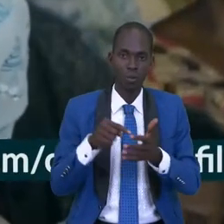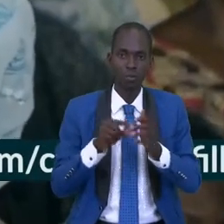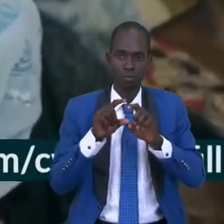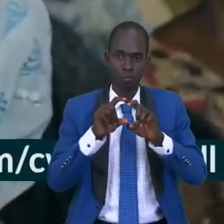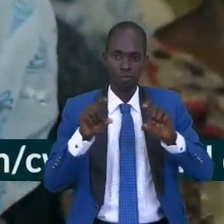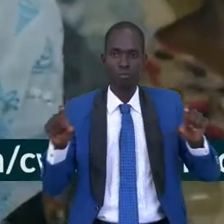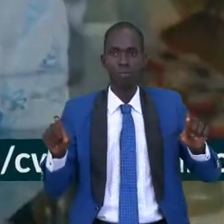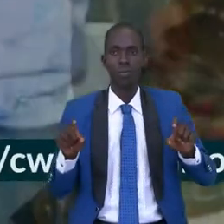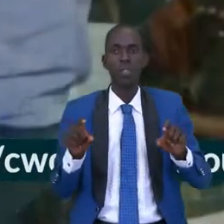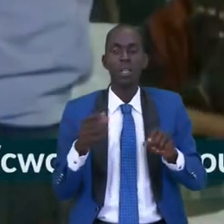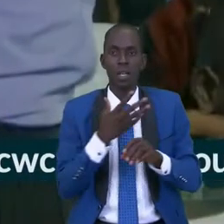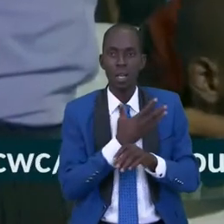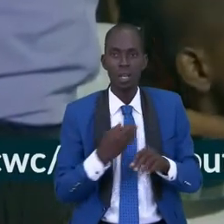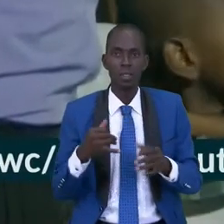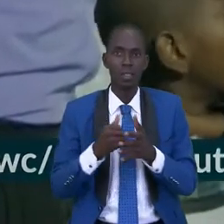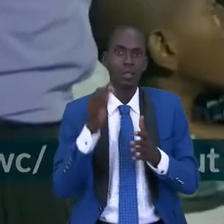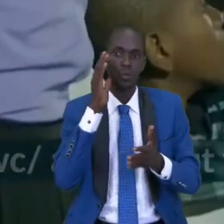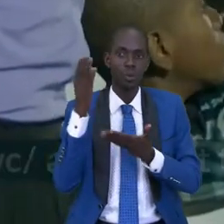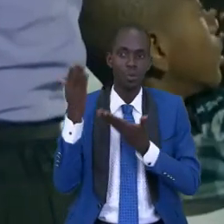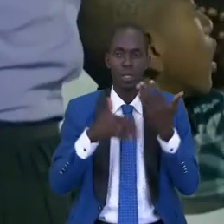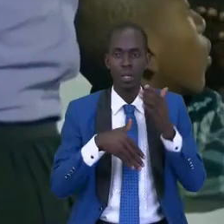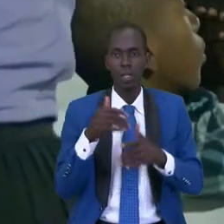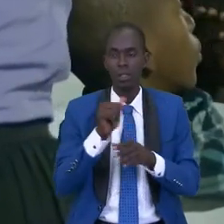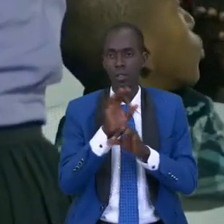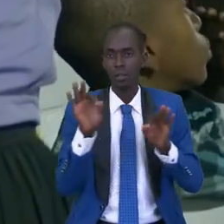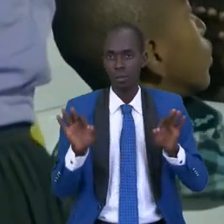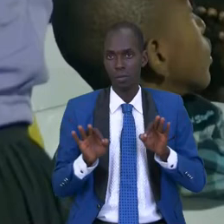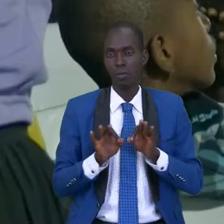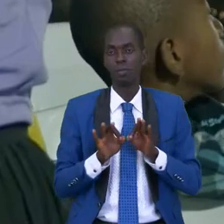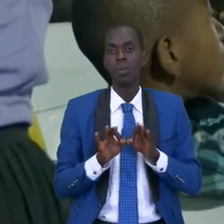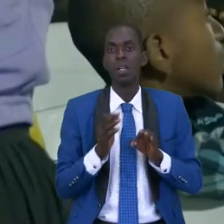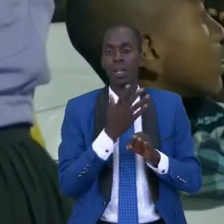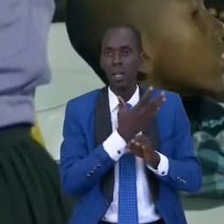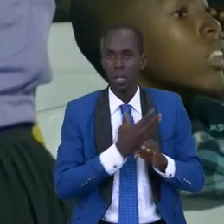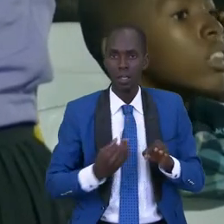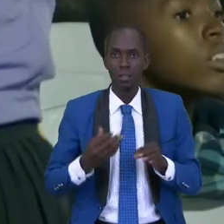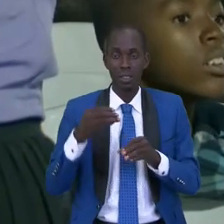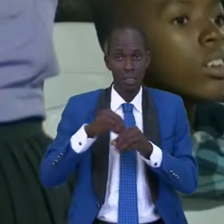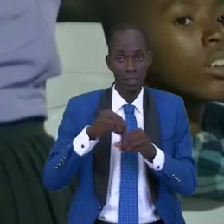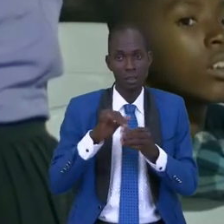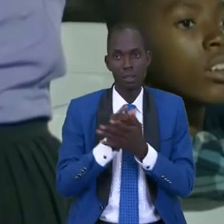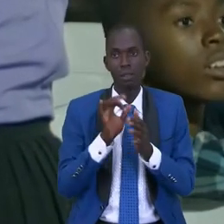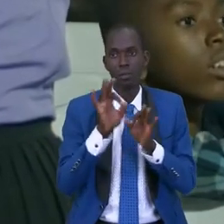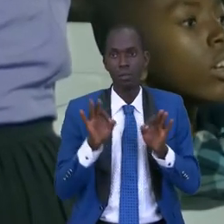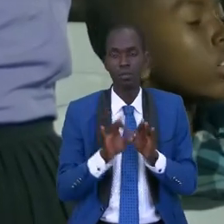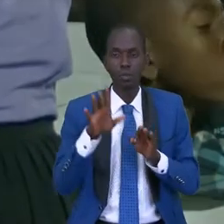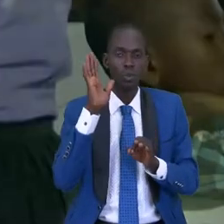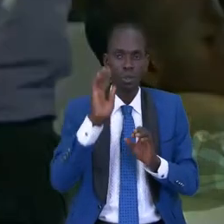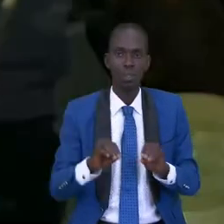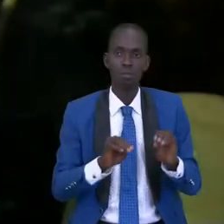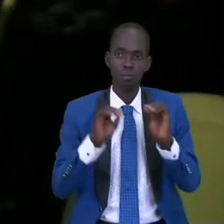Send your name, phone number, location address via